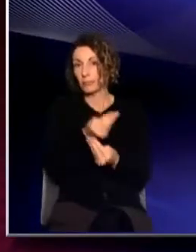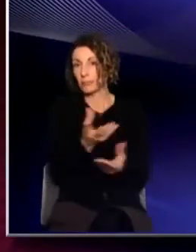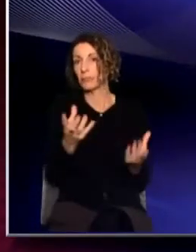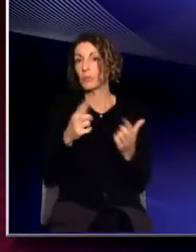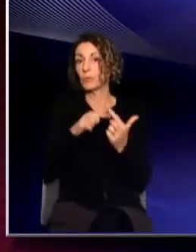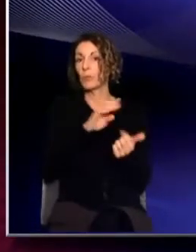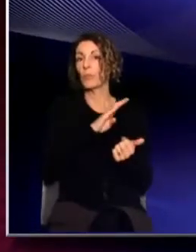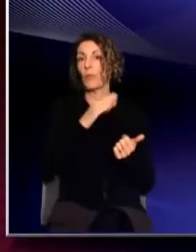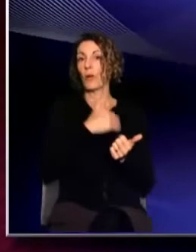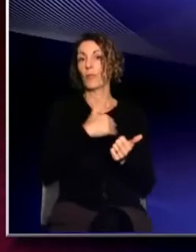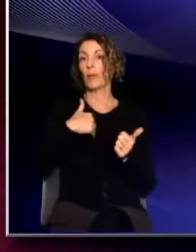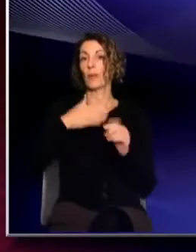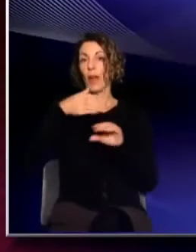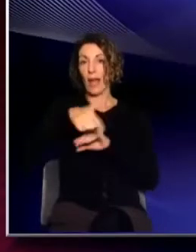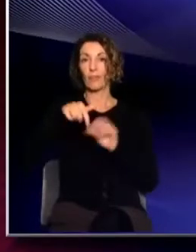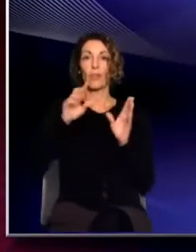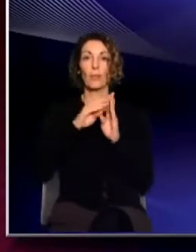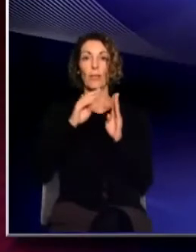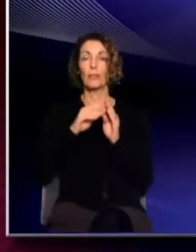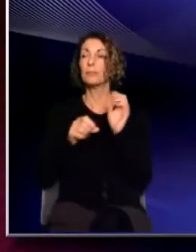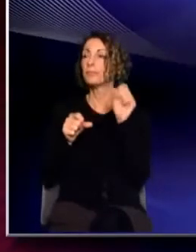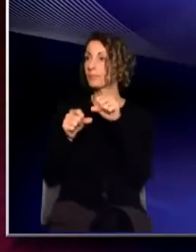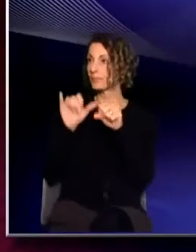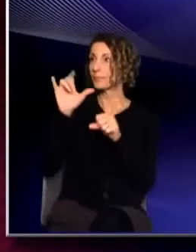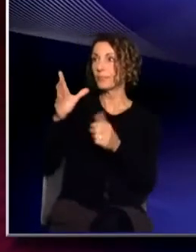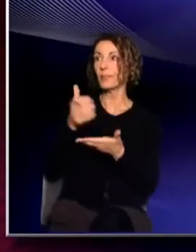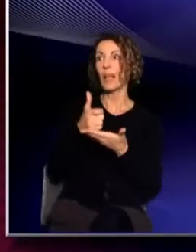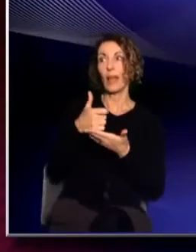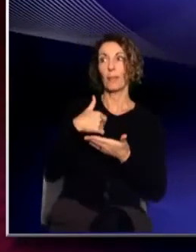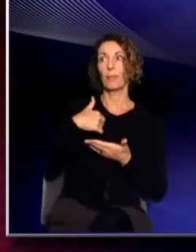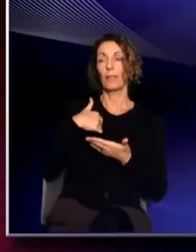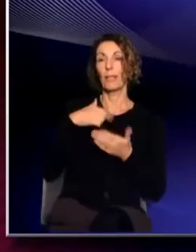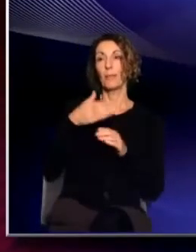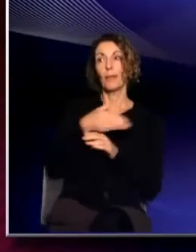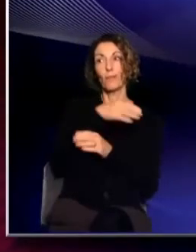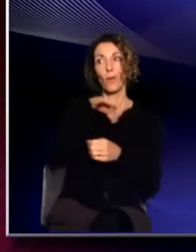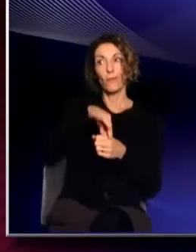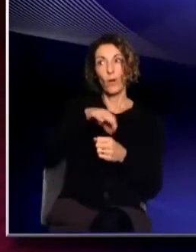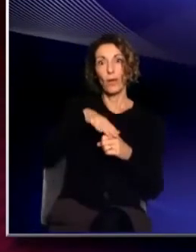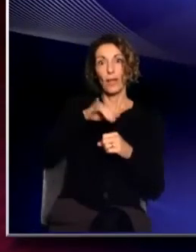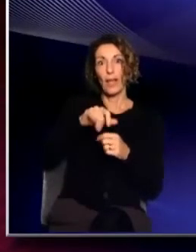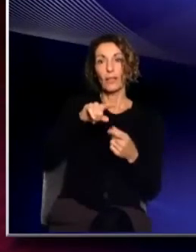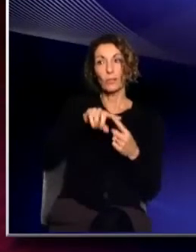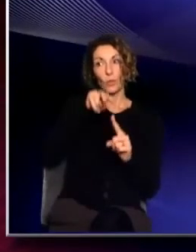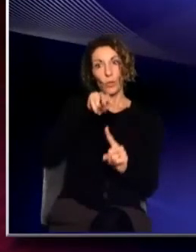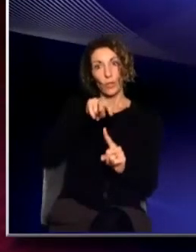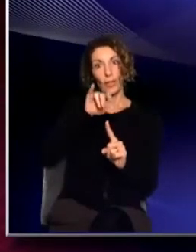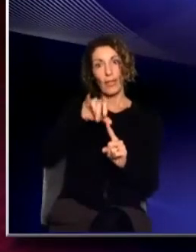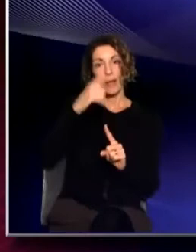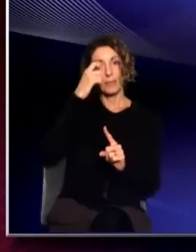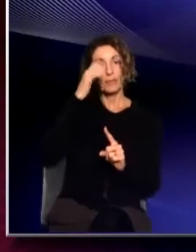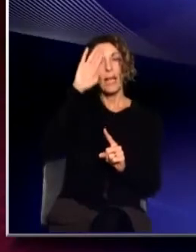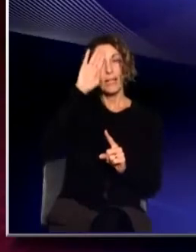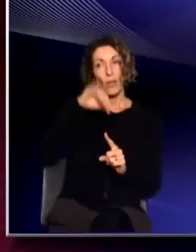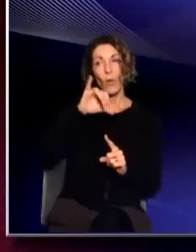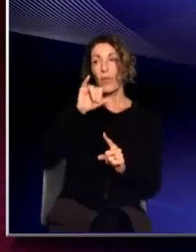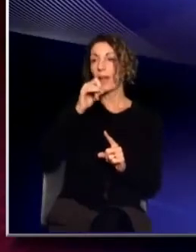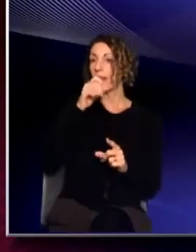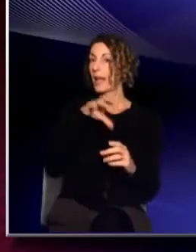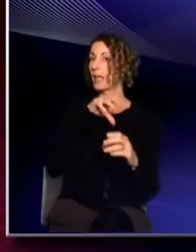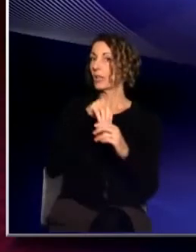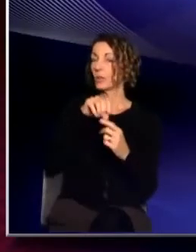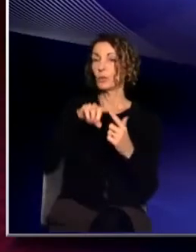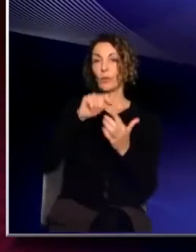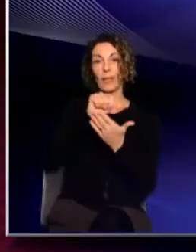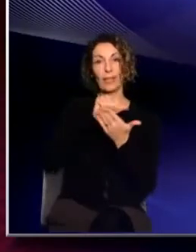you after the board meeting. Okay. Yeah, it would be helpful for me to, before I vote on this, to take a look at that, because I know it wasn't included in our